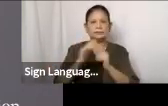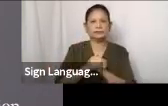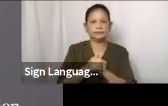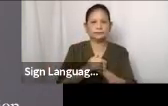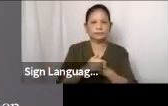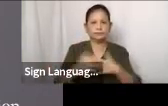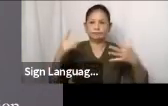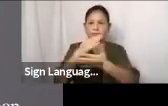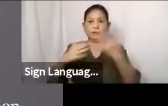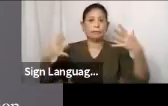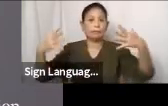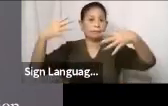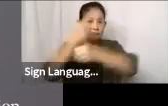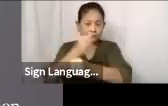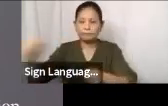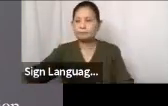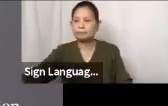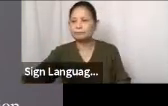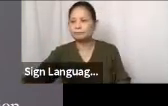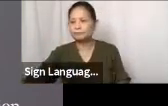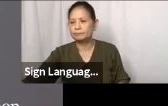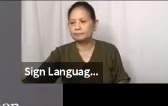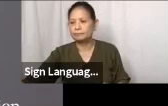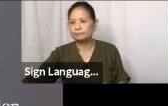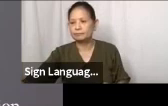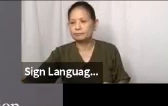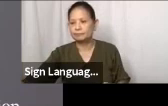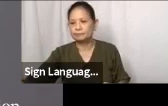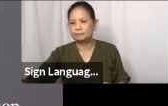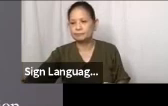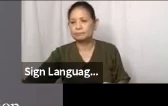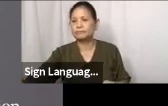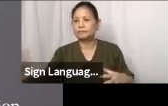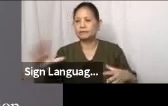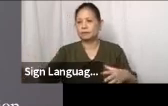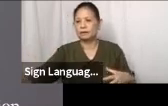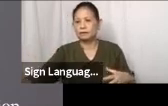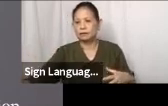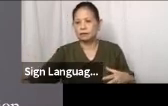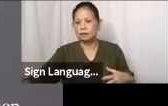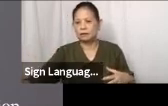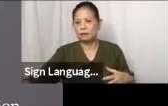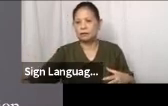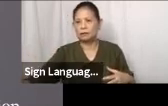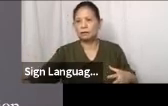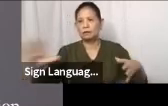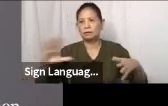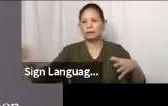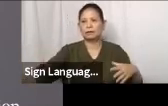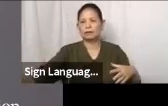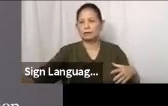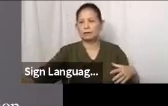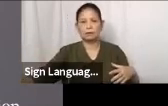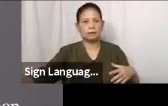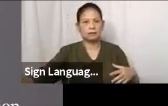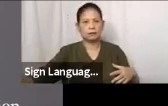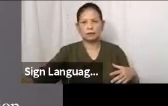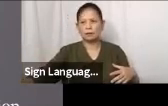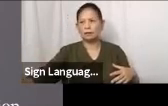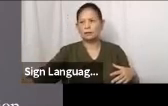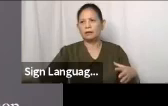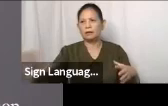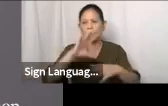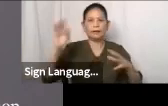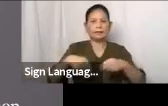Some of the measures we have to take to protect them and to give them